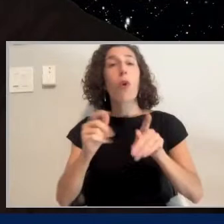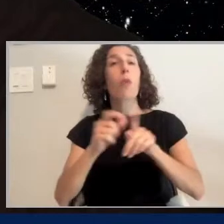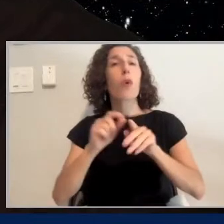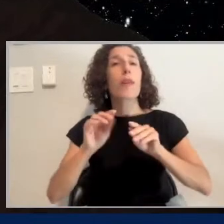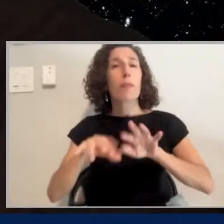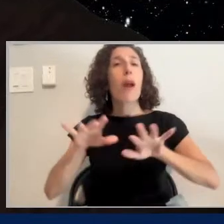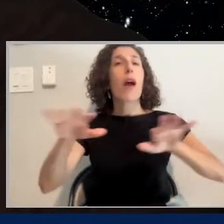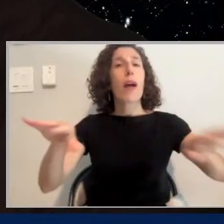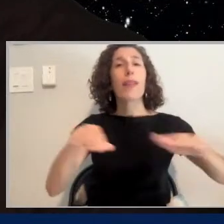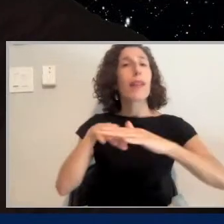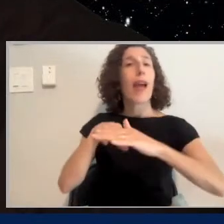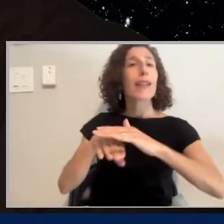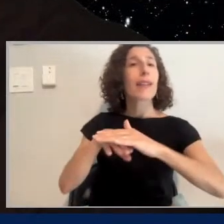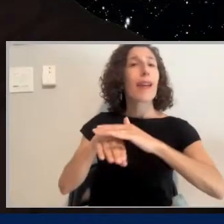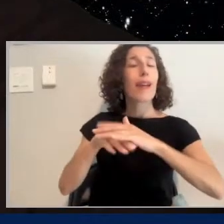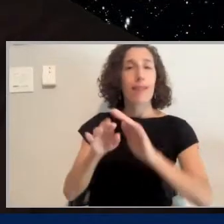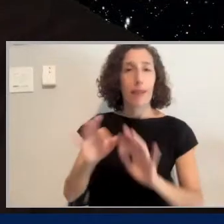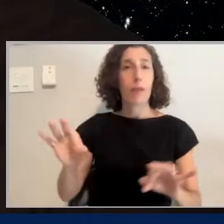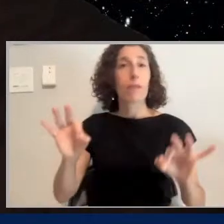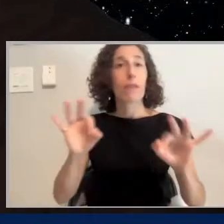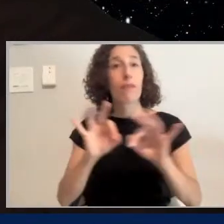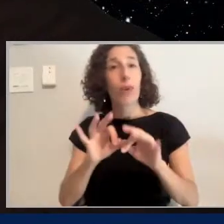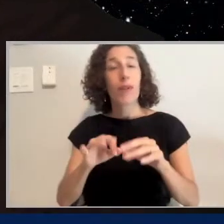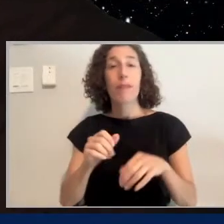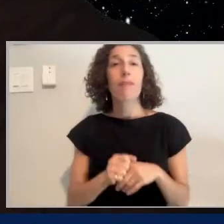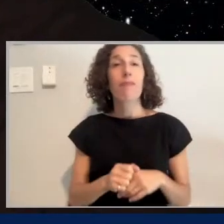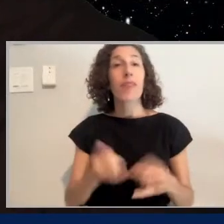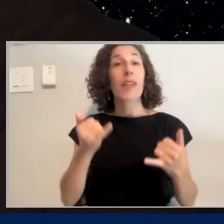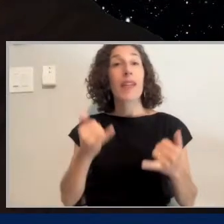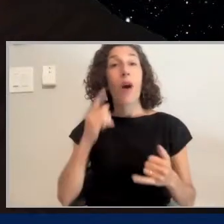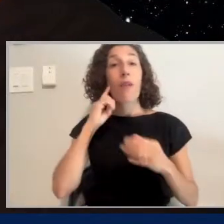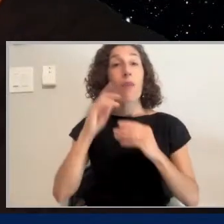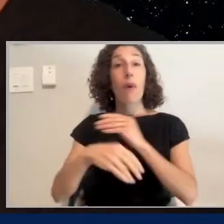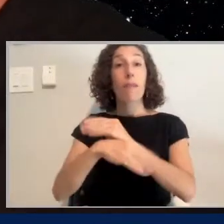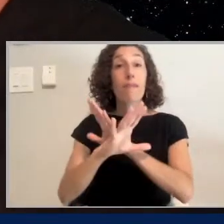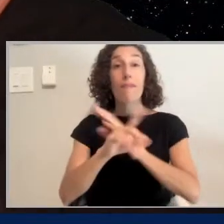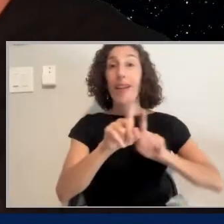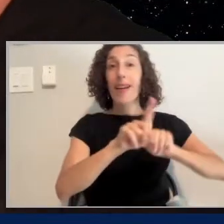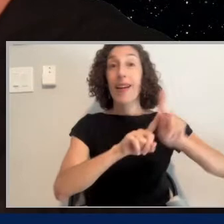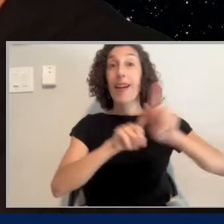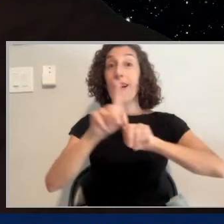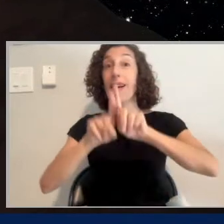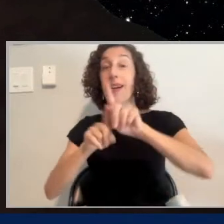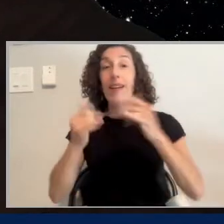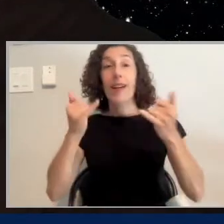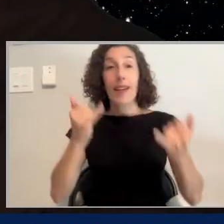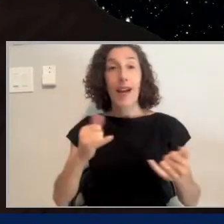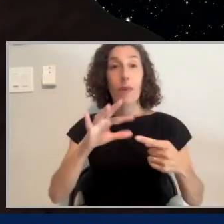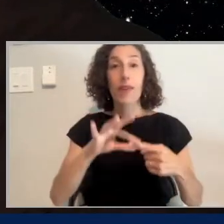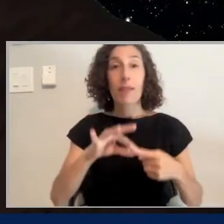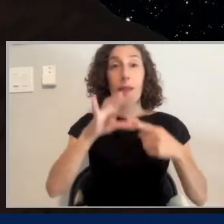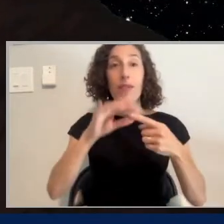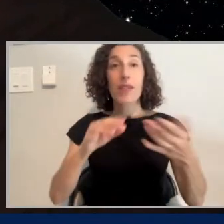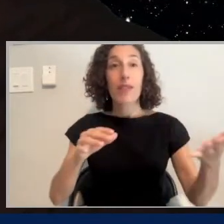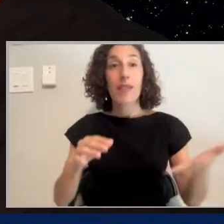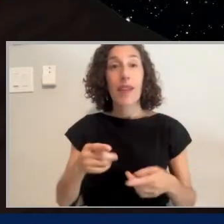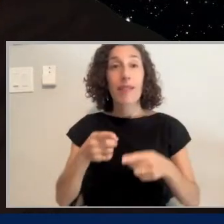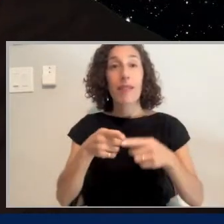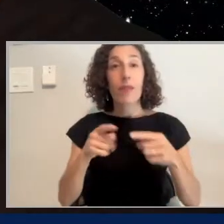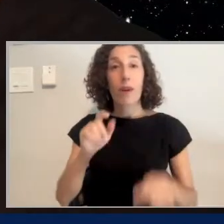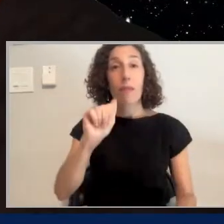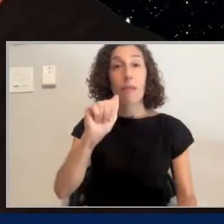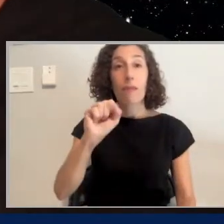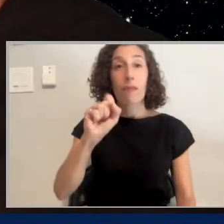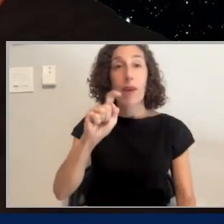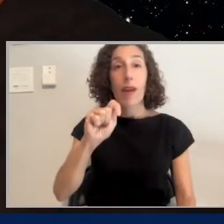Virtual Astronomy Live. So, like I said, our special guest today will be from AstroAccess, talking about their experiences doing